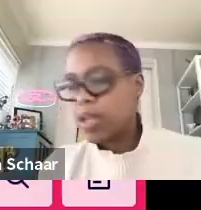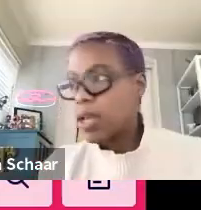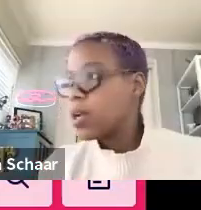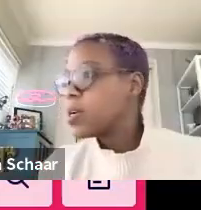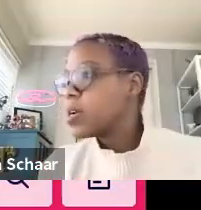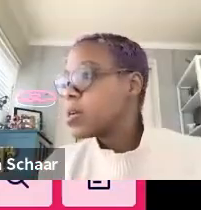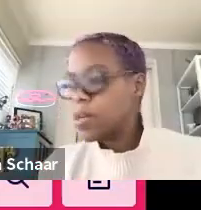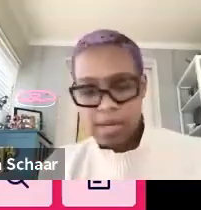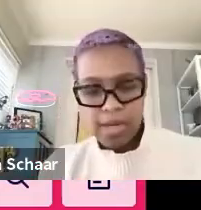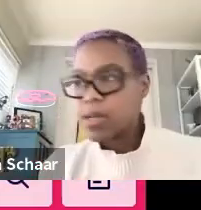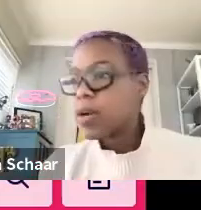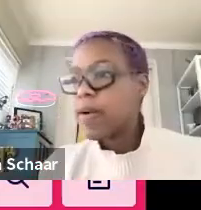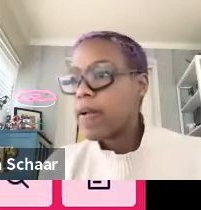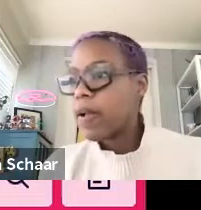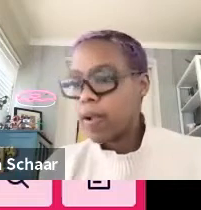measures.